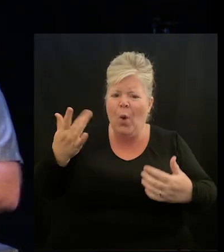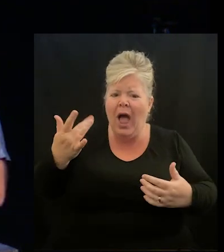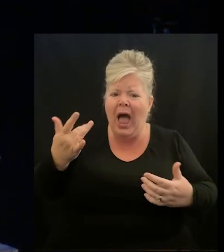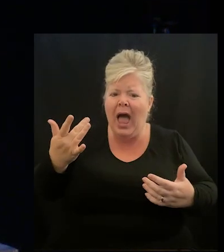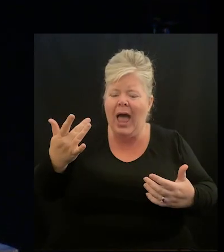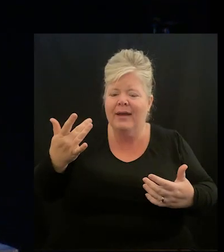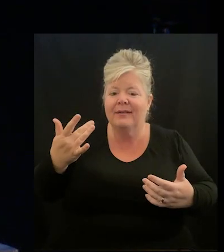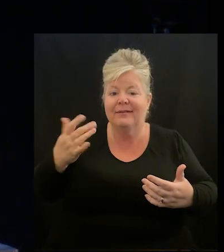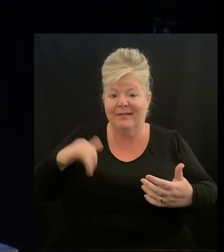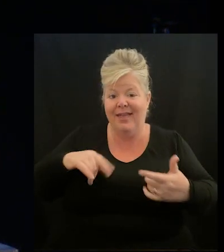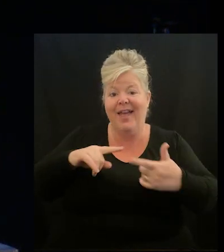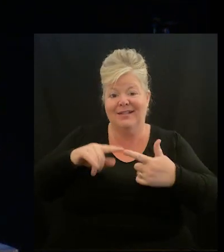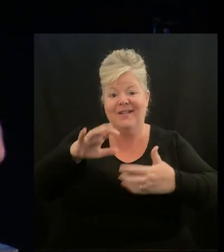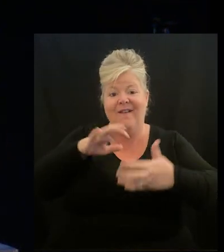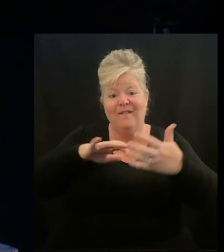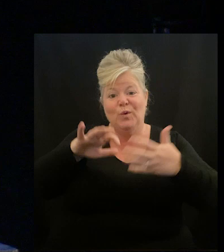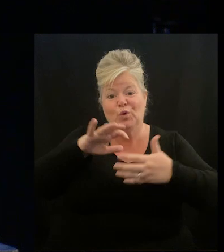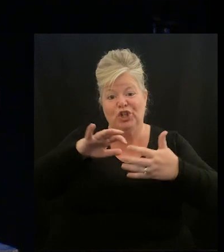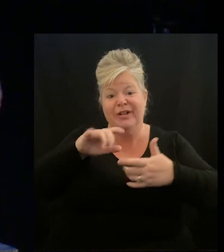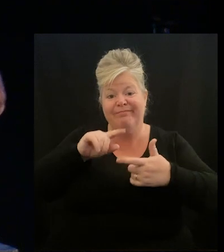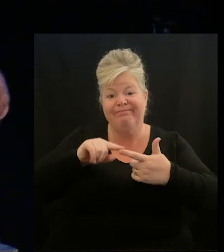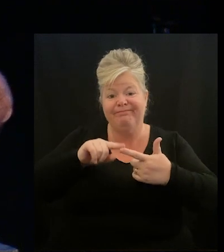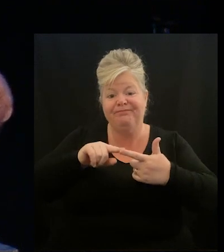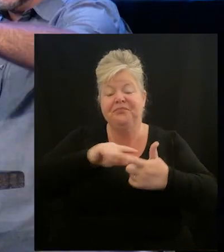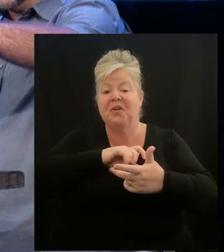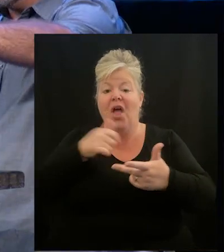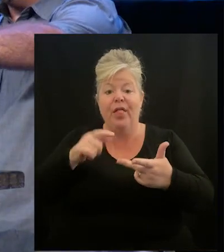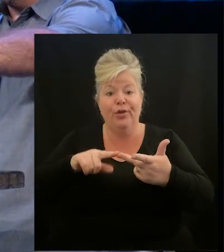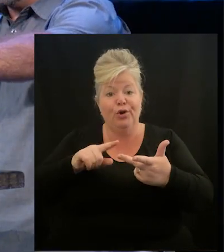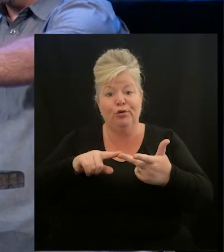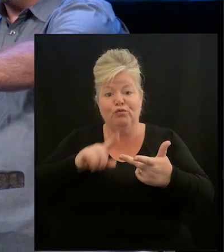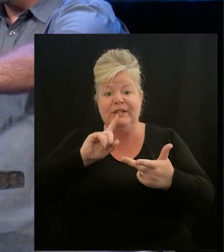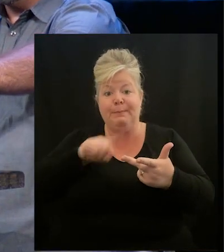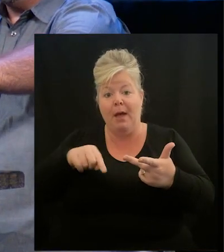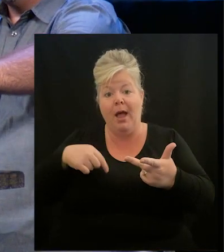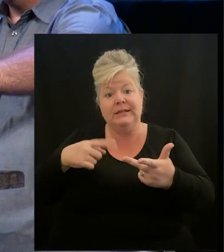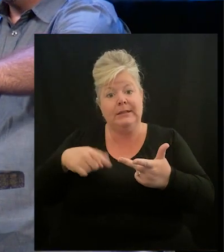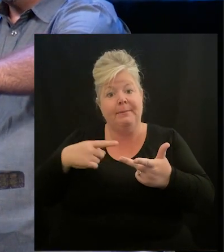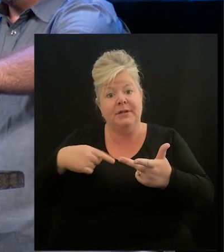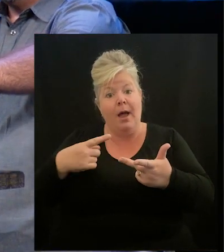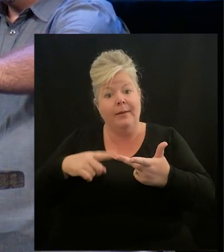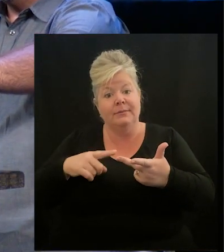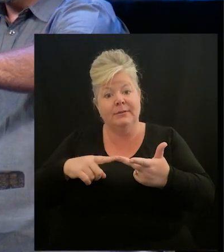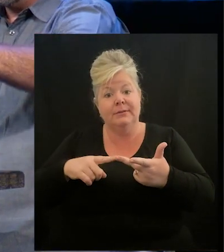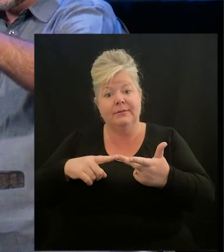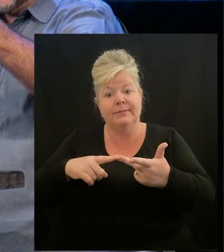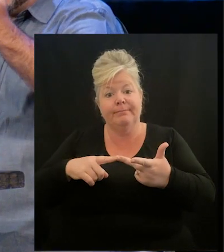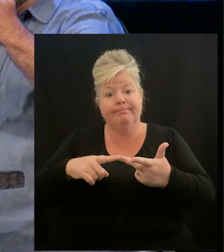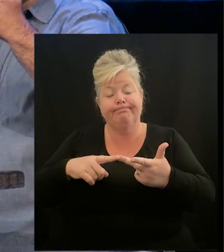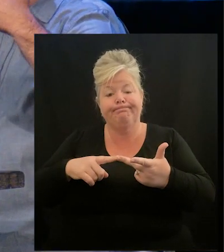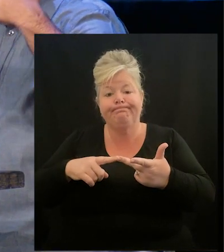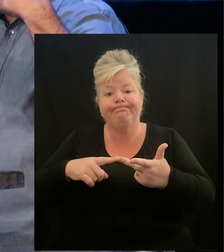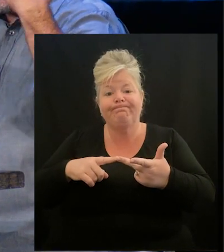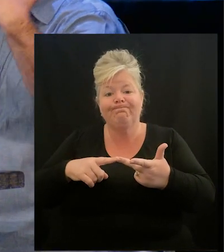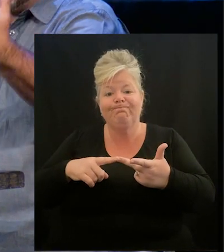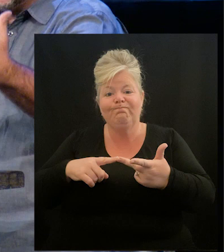We get confused. Or the other response that we have, and I hope that we're not there, is that we fall into